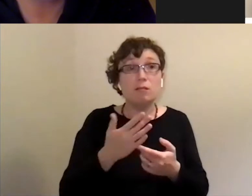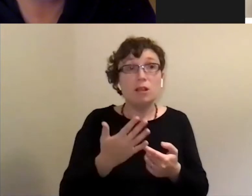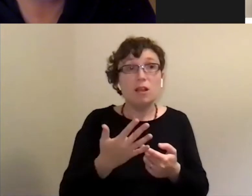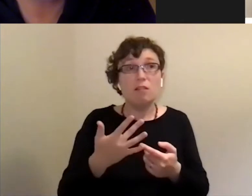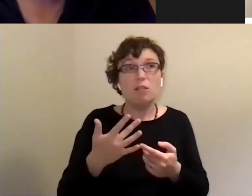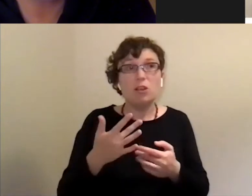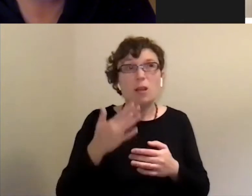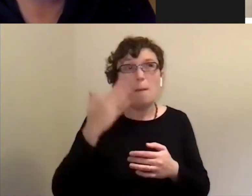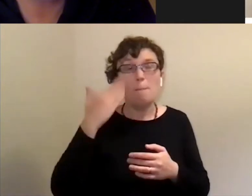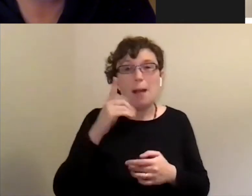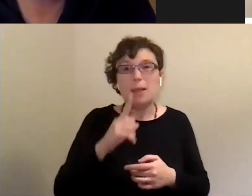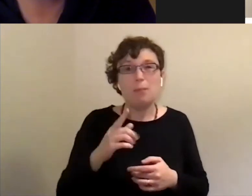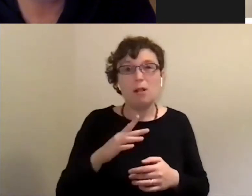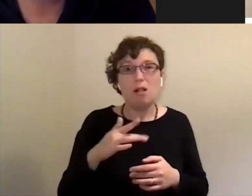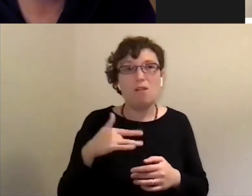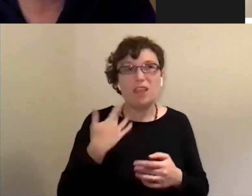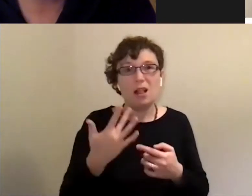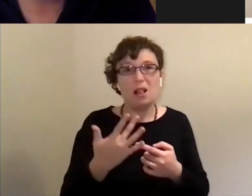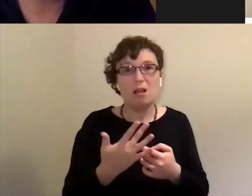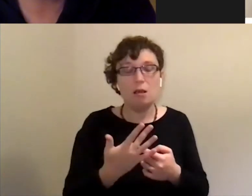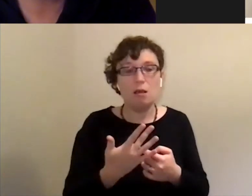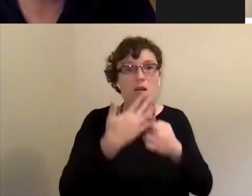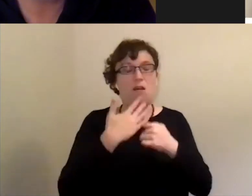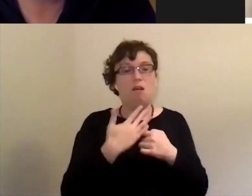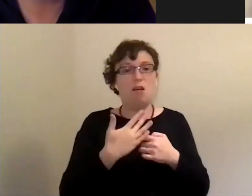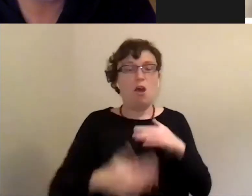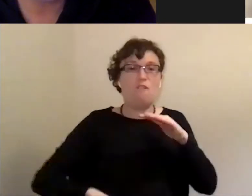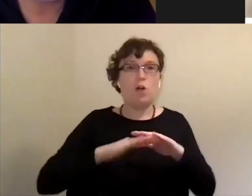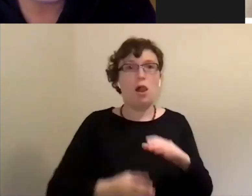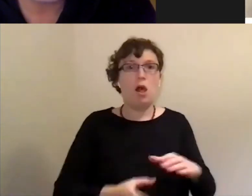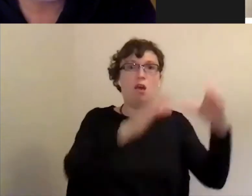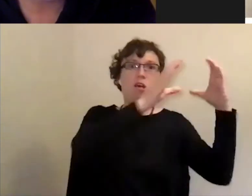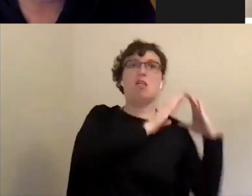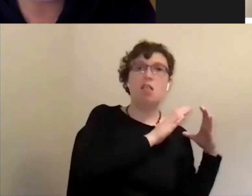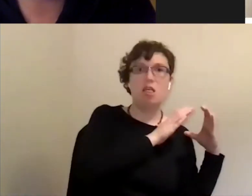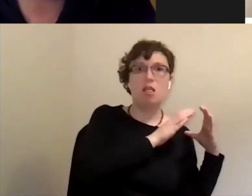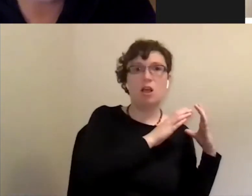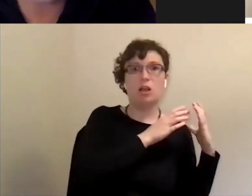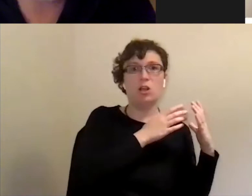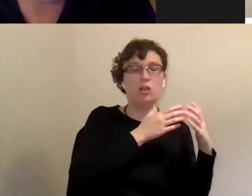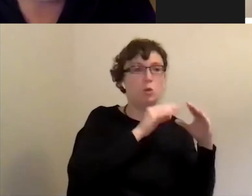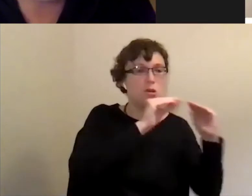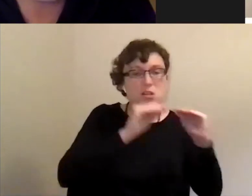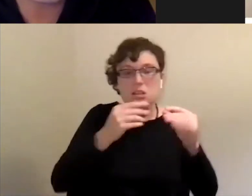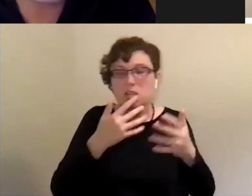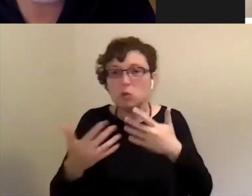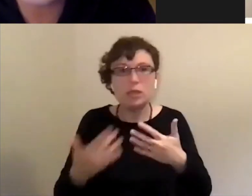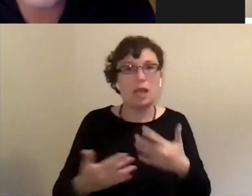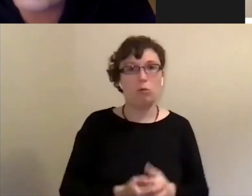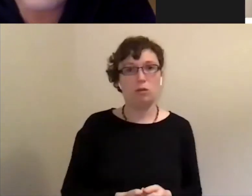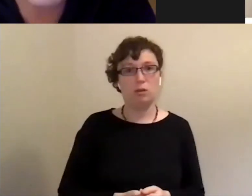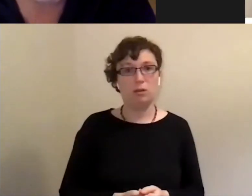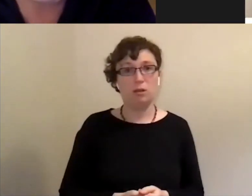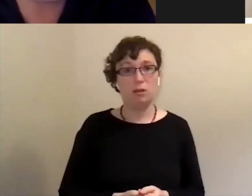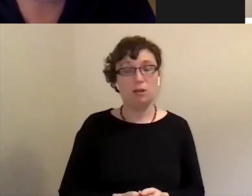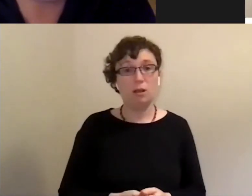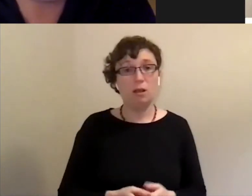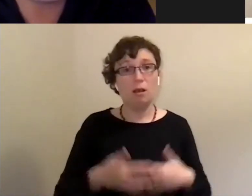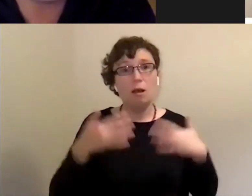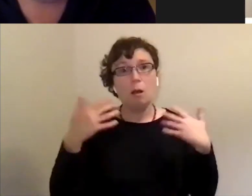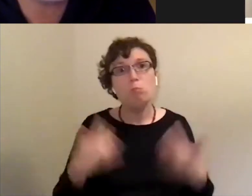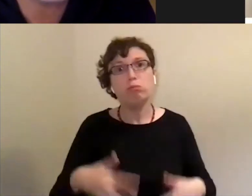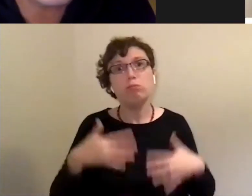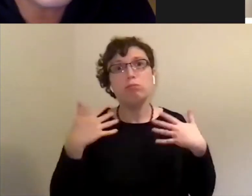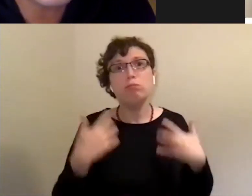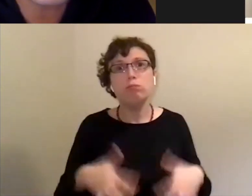other activists. But yeah, that's what I like to say. You are Thank you. You are such a wonderful speaker, Maya. Honestly, like I